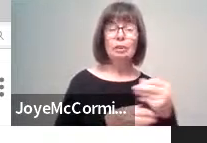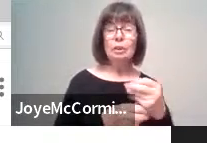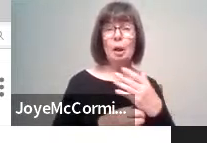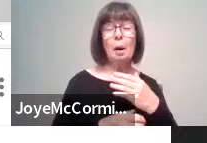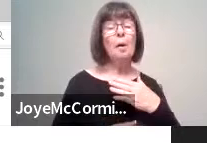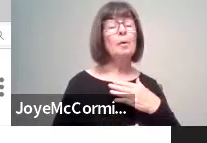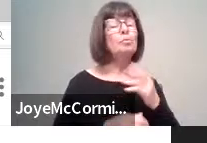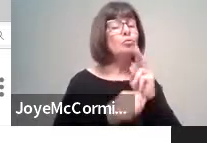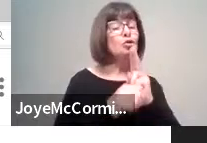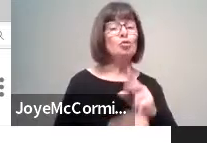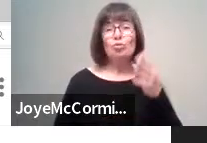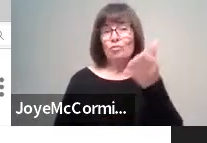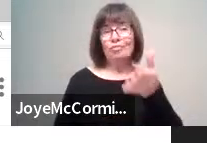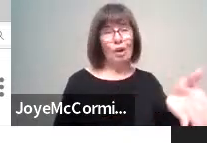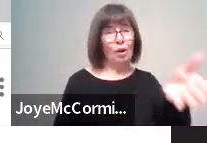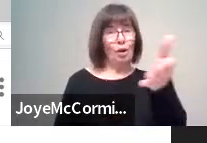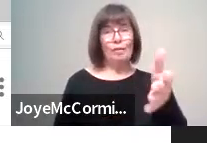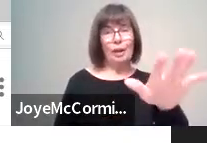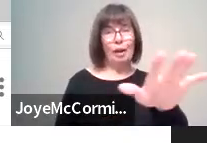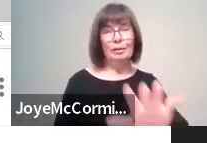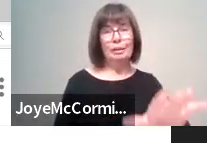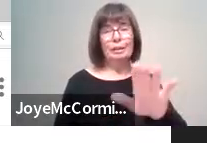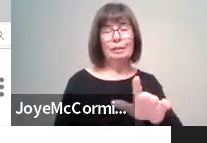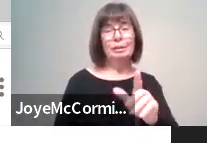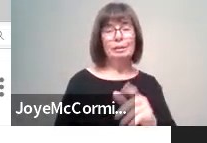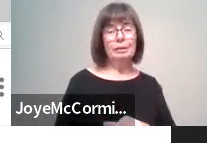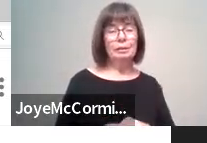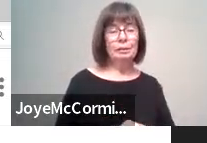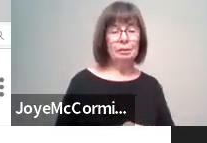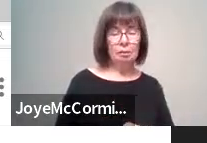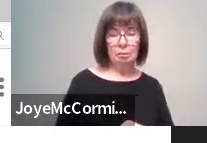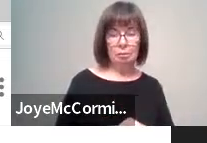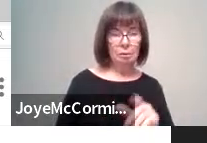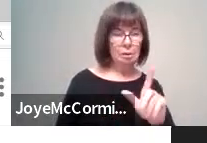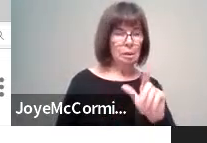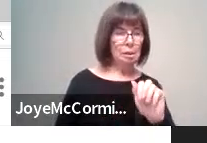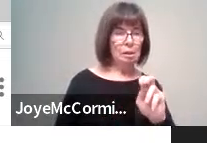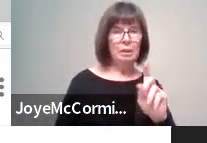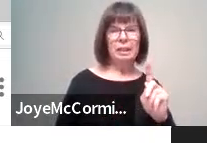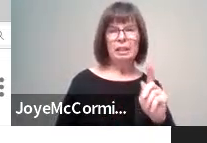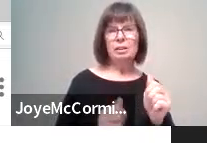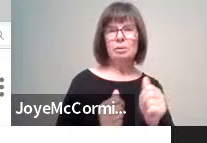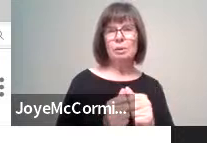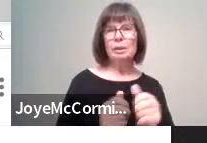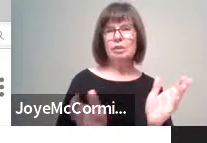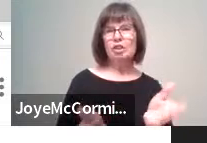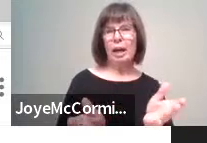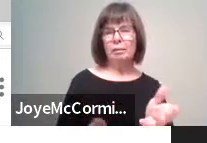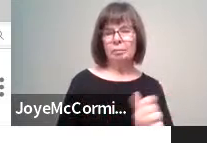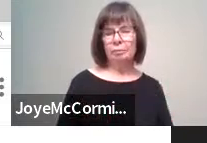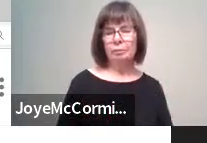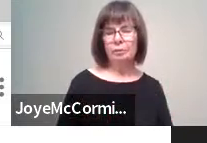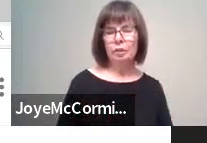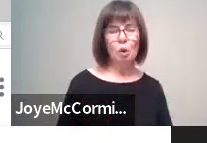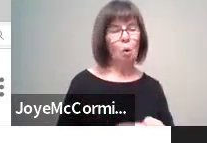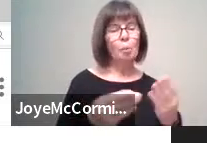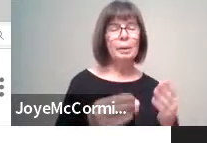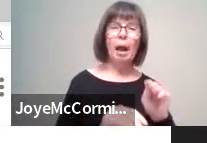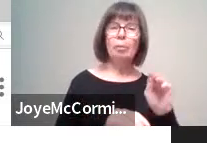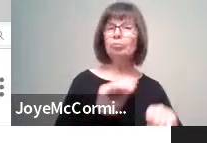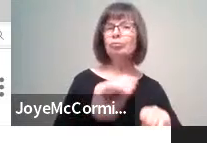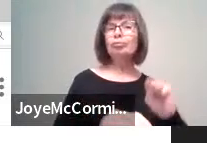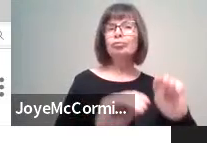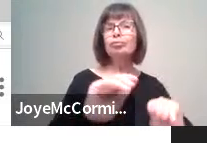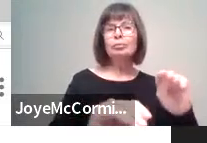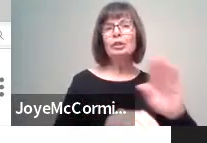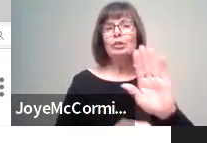to use these. The link to this is in the chat right now. So please feel free to open it up and add your own